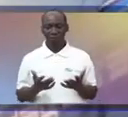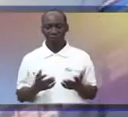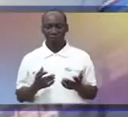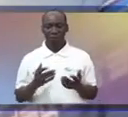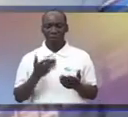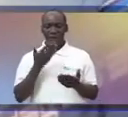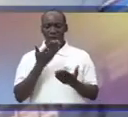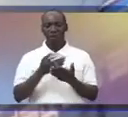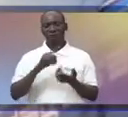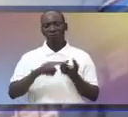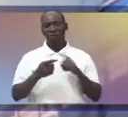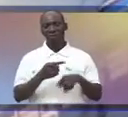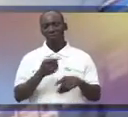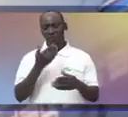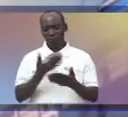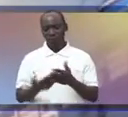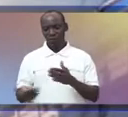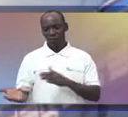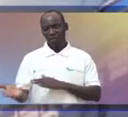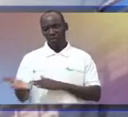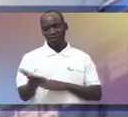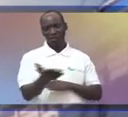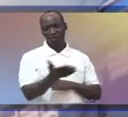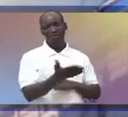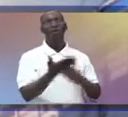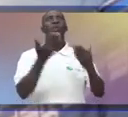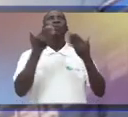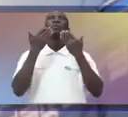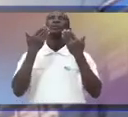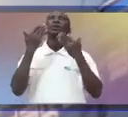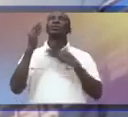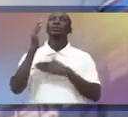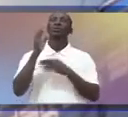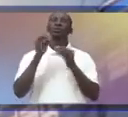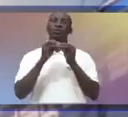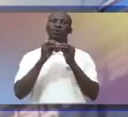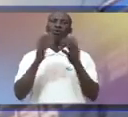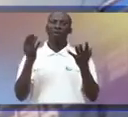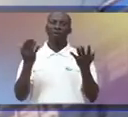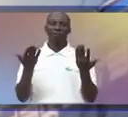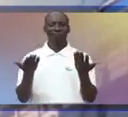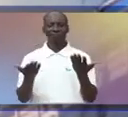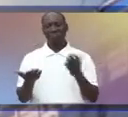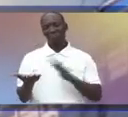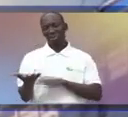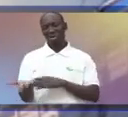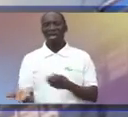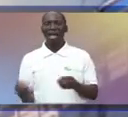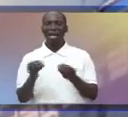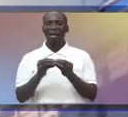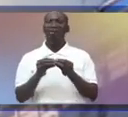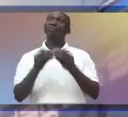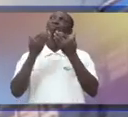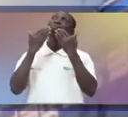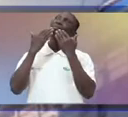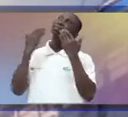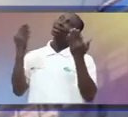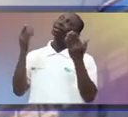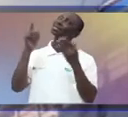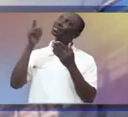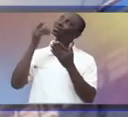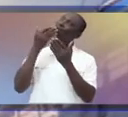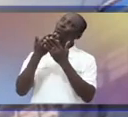Adofonom ye mamu nyina ache enedei ye de Yehowa Yankopon ase wa ma ya sori efri ye nem emfa ase dama no efise